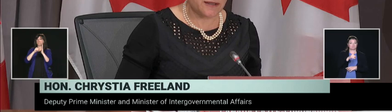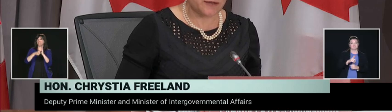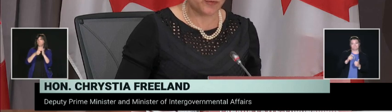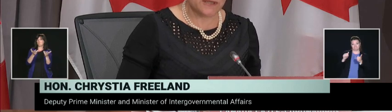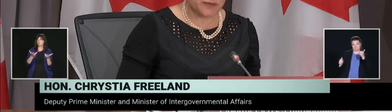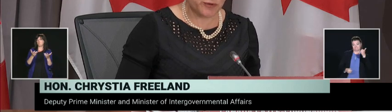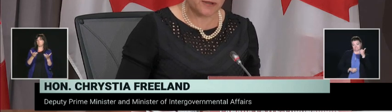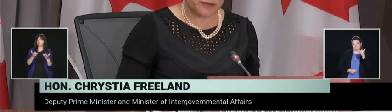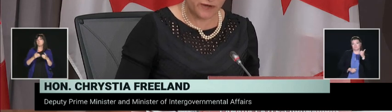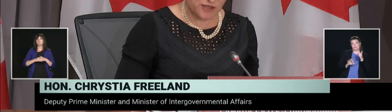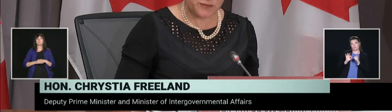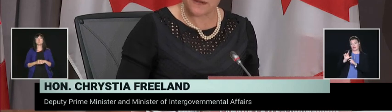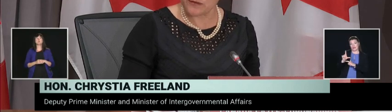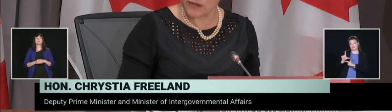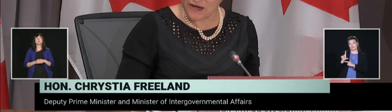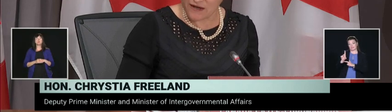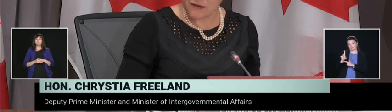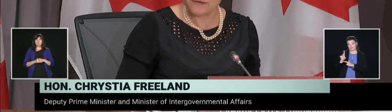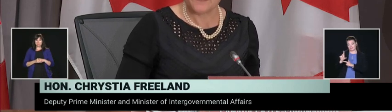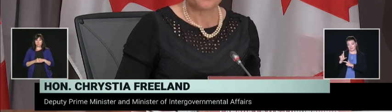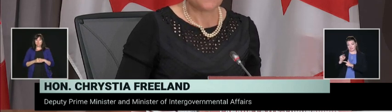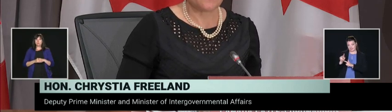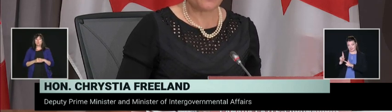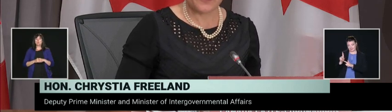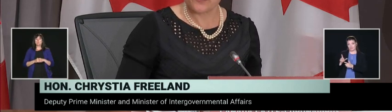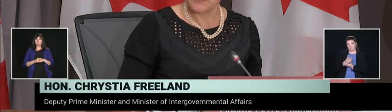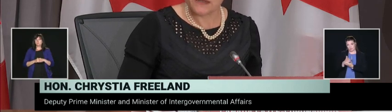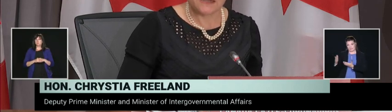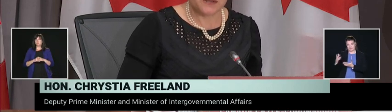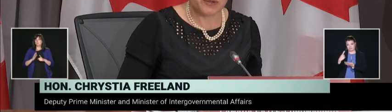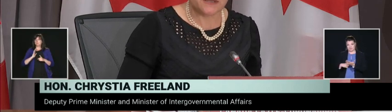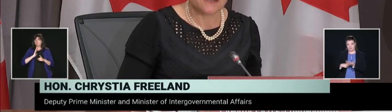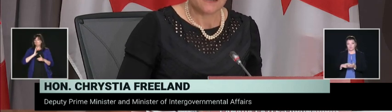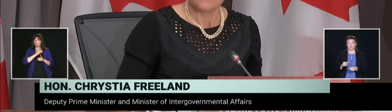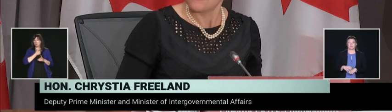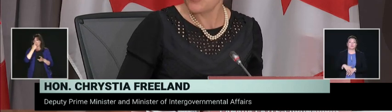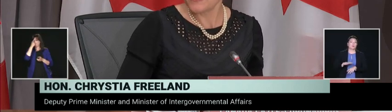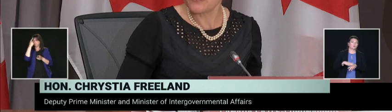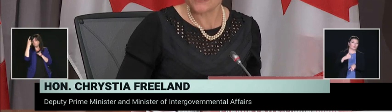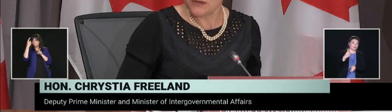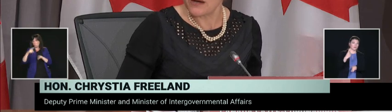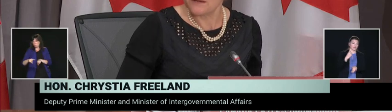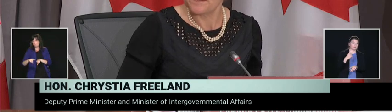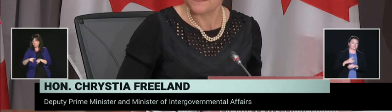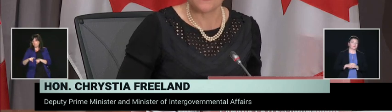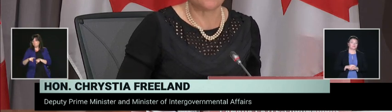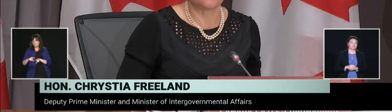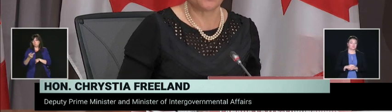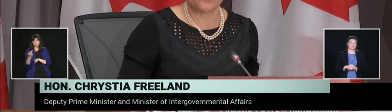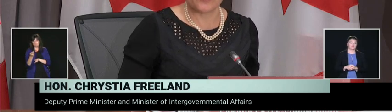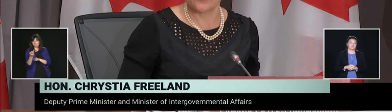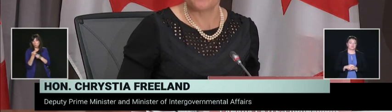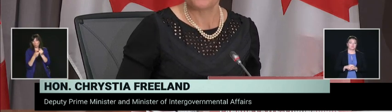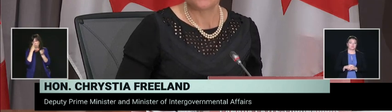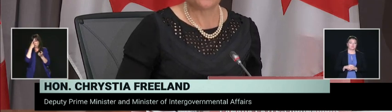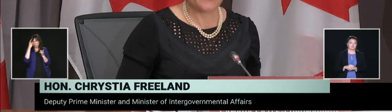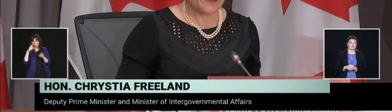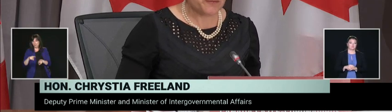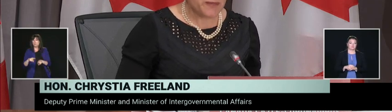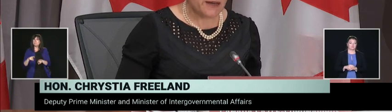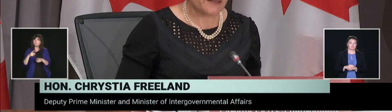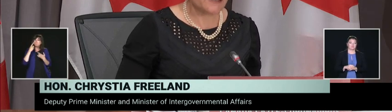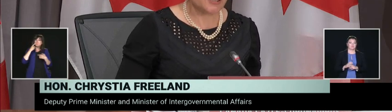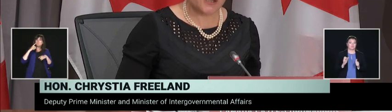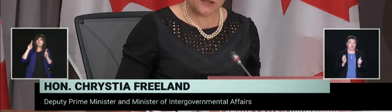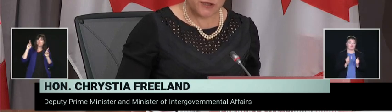the reciprocal arrangement that we have with our American neighbors is working really well overall. We